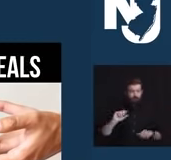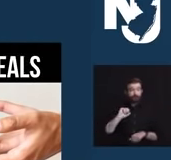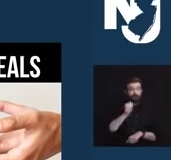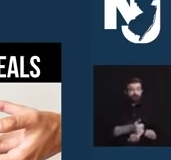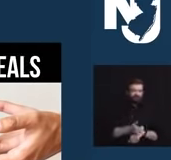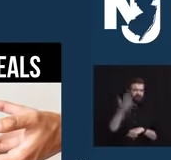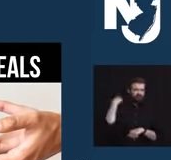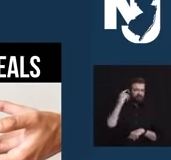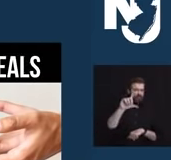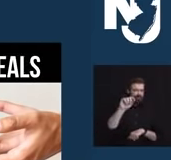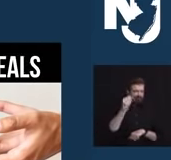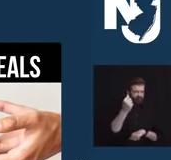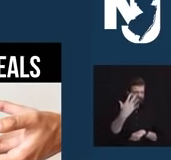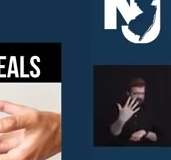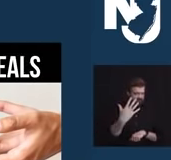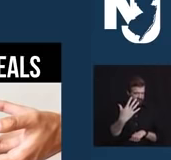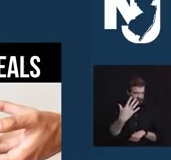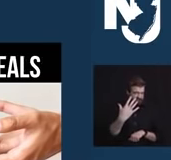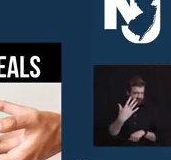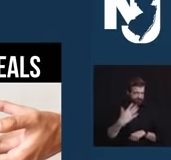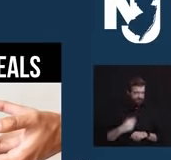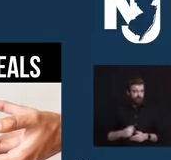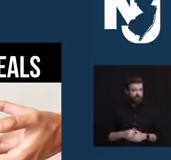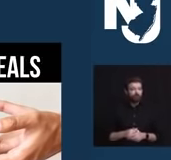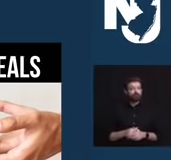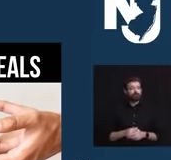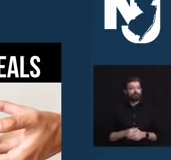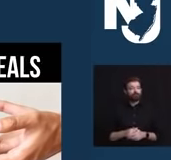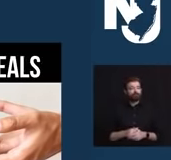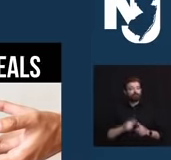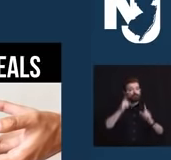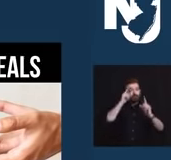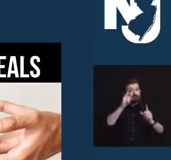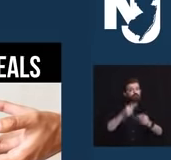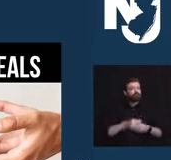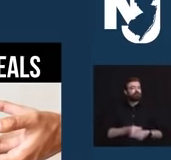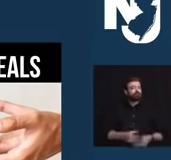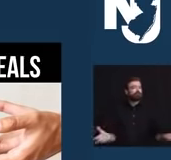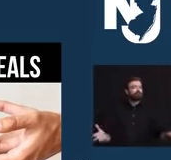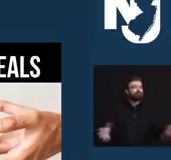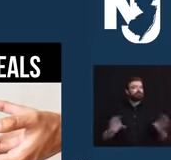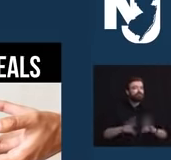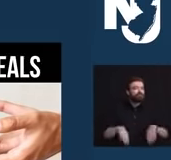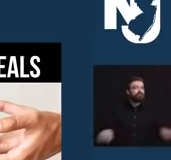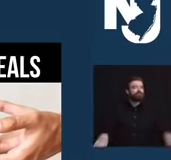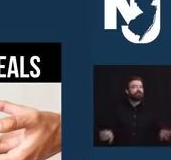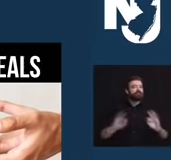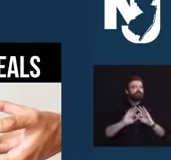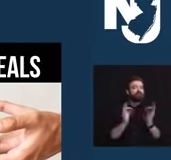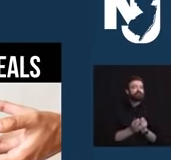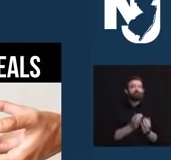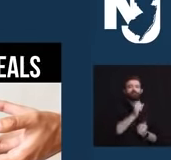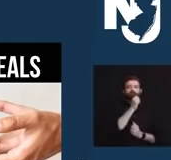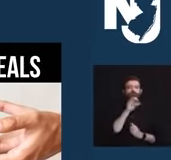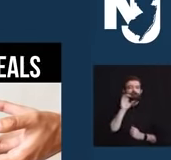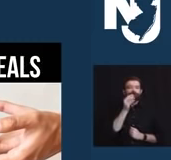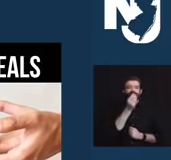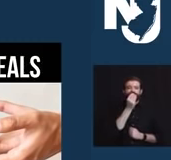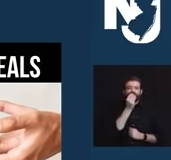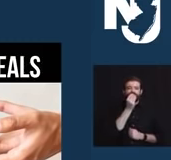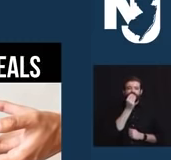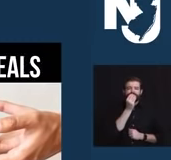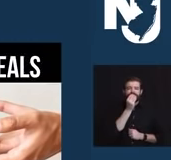true to its mission, which is to provide nutritious meals to children, families, and seniors in need across Bergen County in North